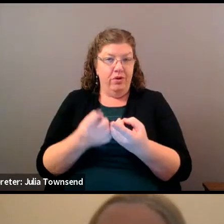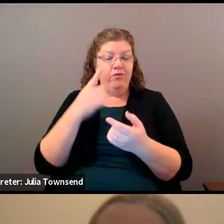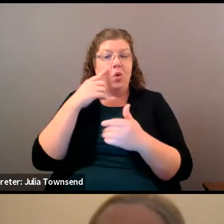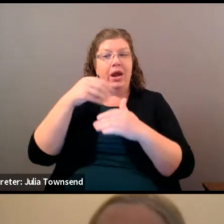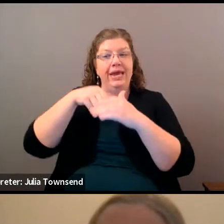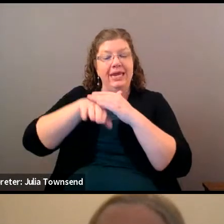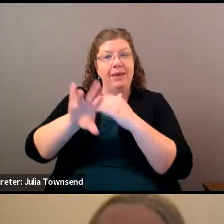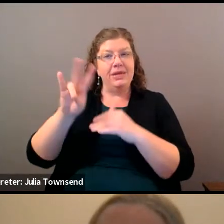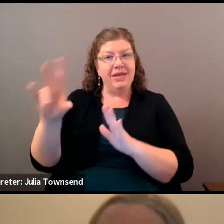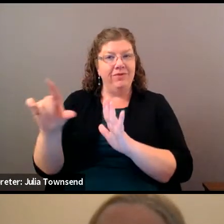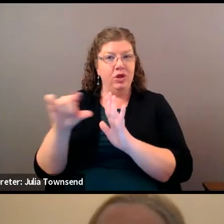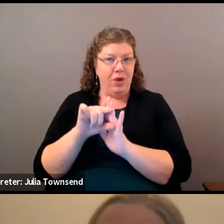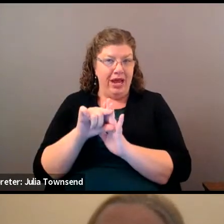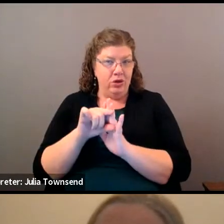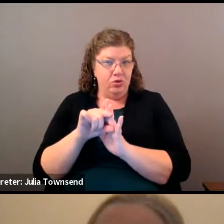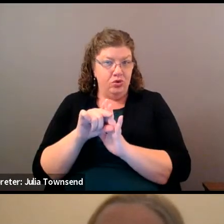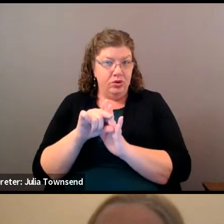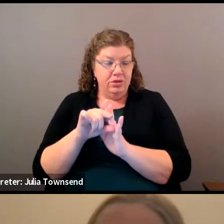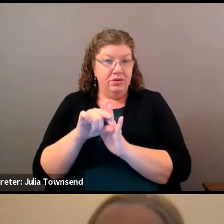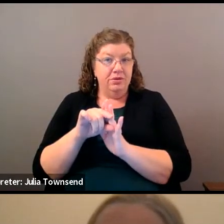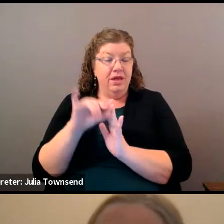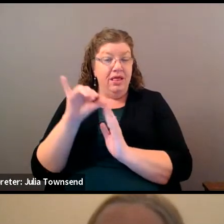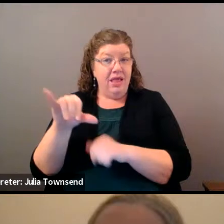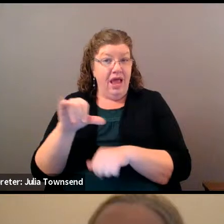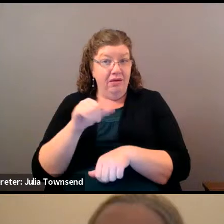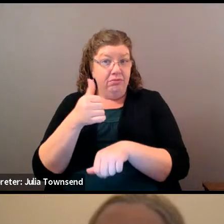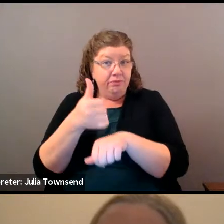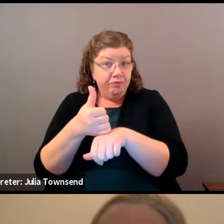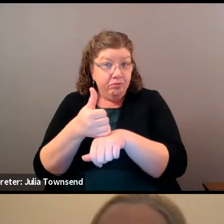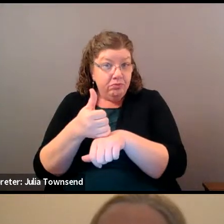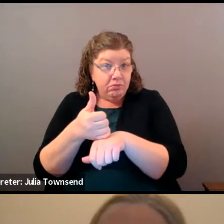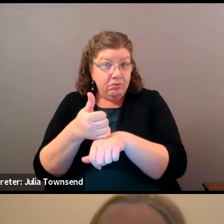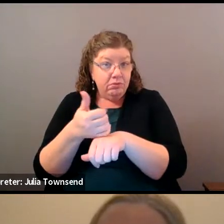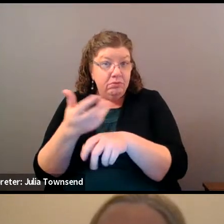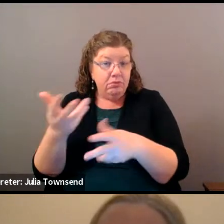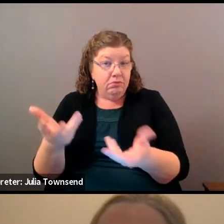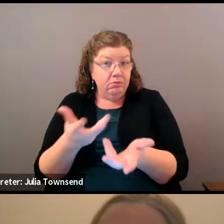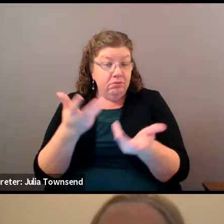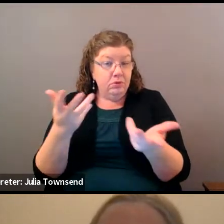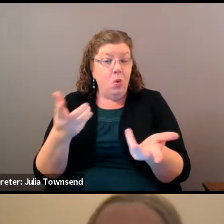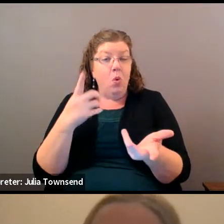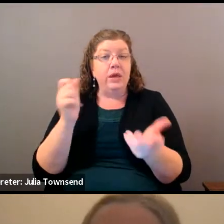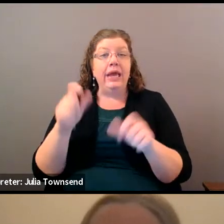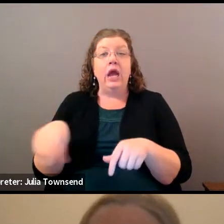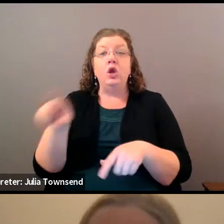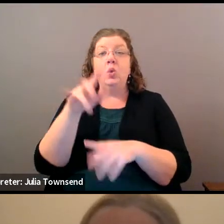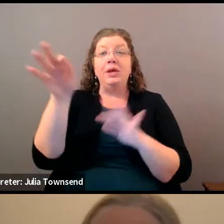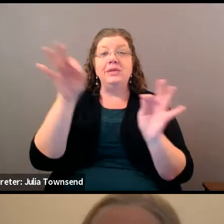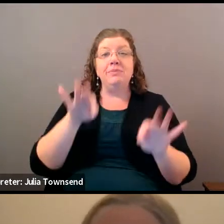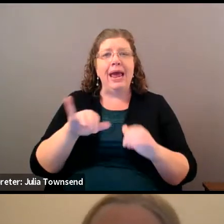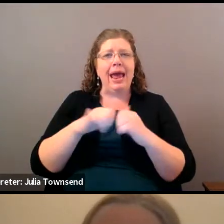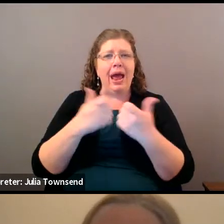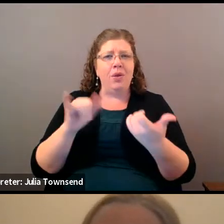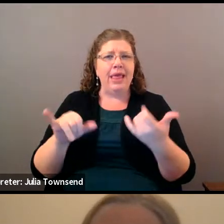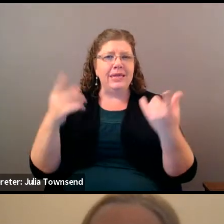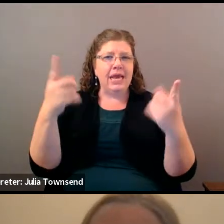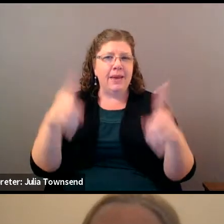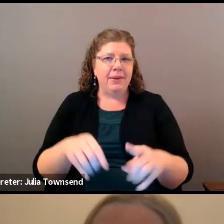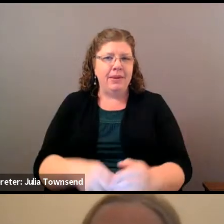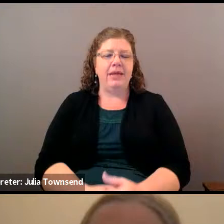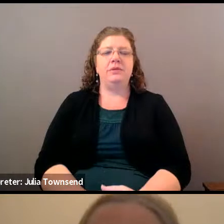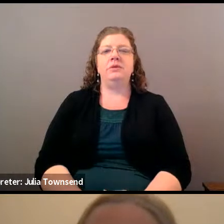seventh graders. Is that in place, or would you explain how that's taking place?